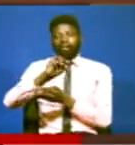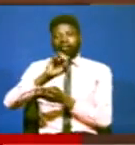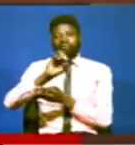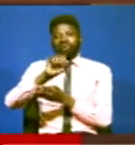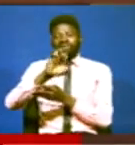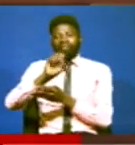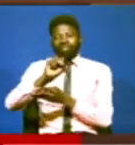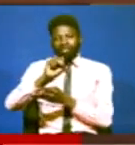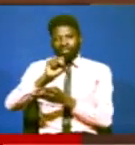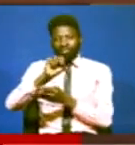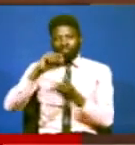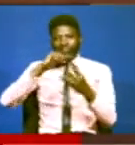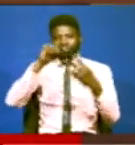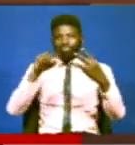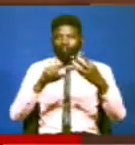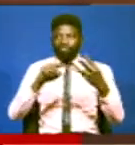brief.